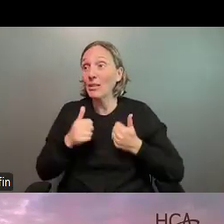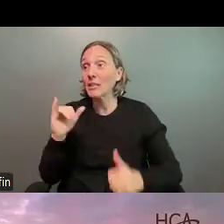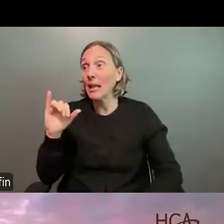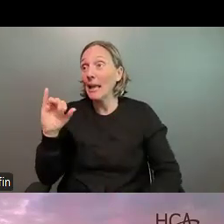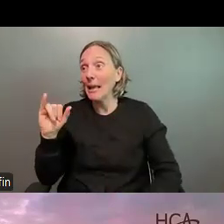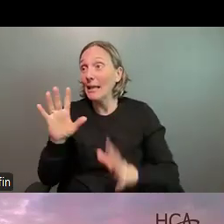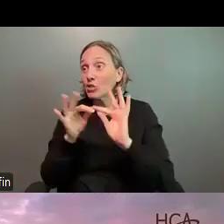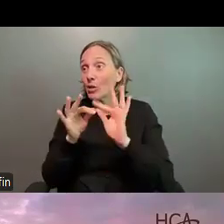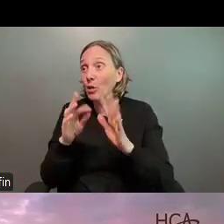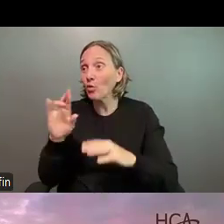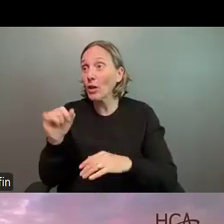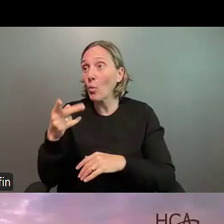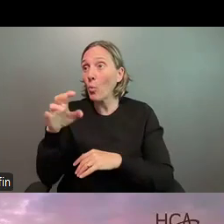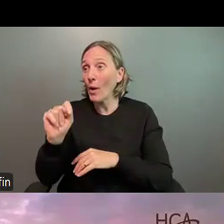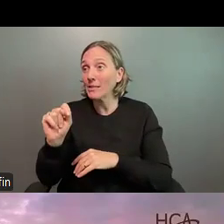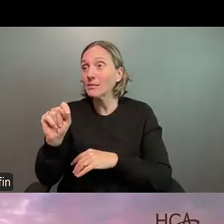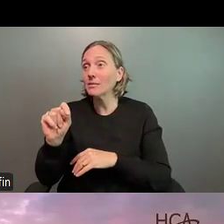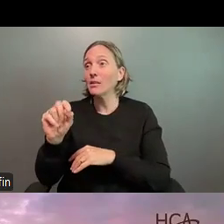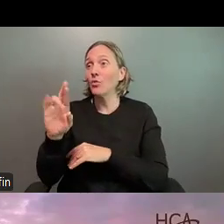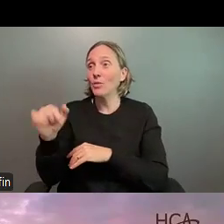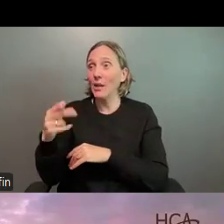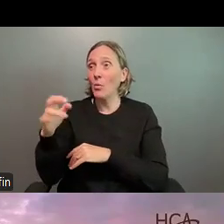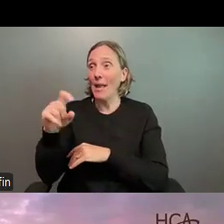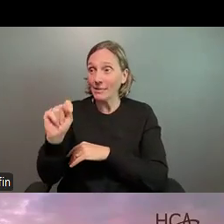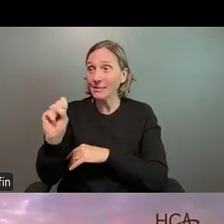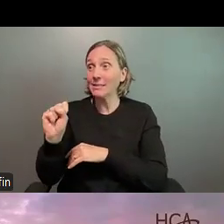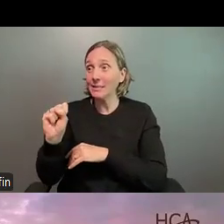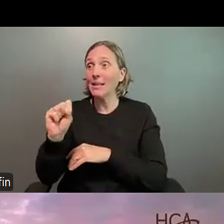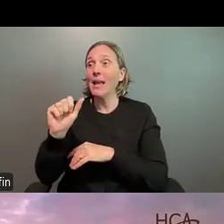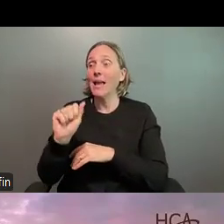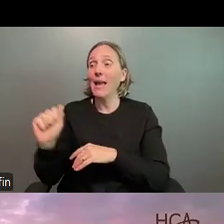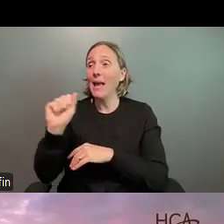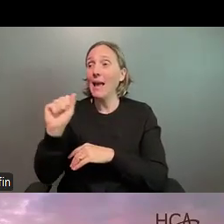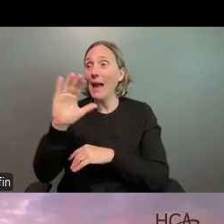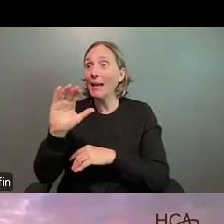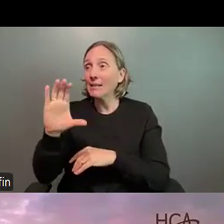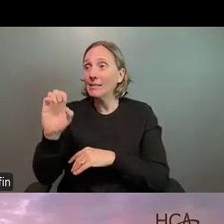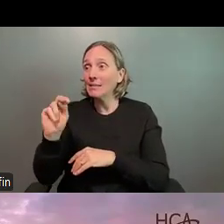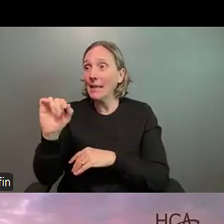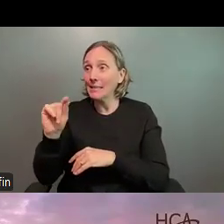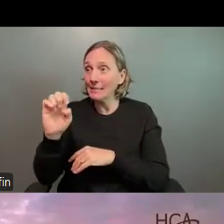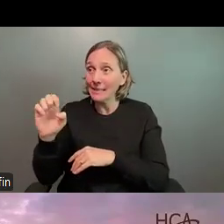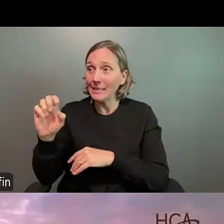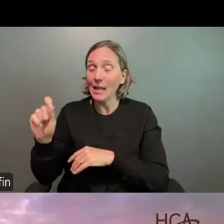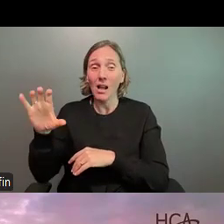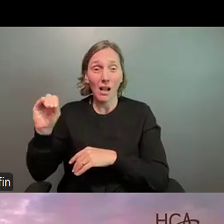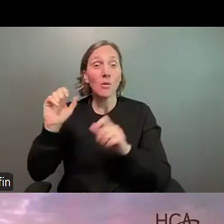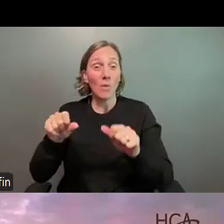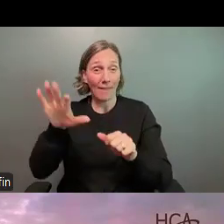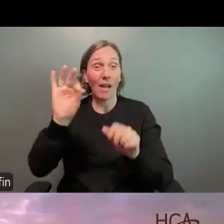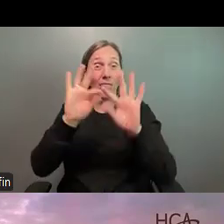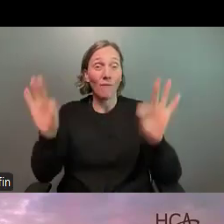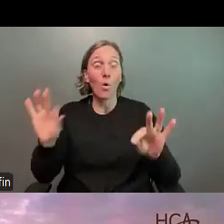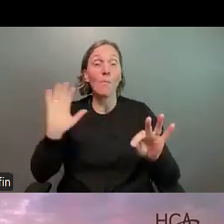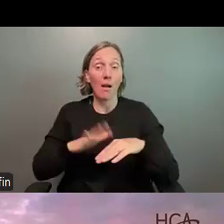interpreterrequests@centene.com. The form is up as of Friday on our Apple Health Medicaid forms section. It's one page.